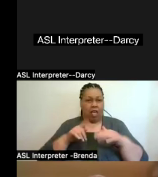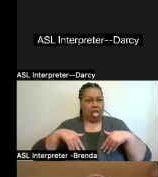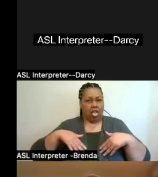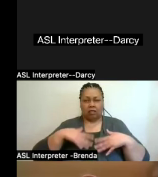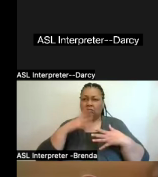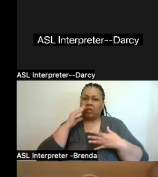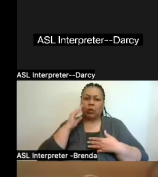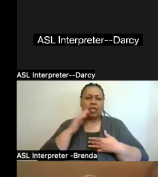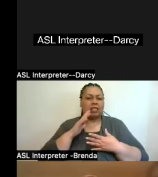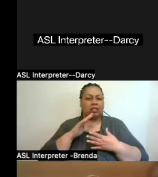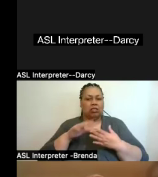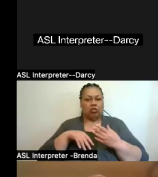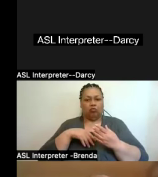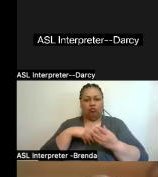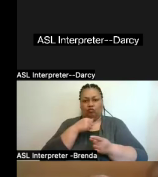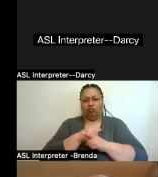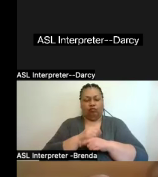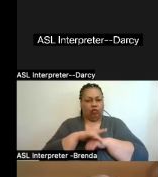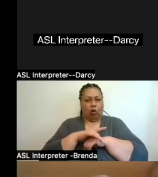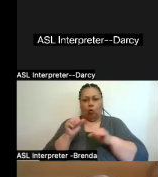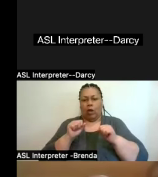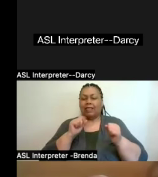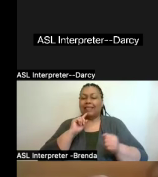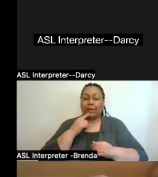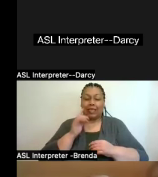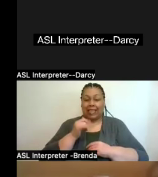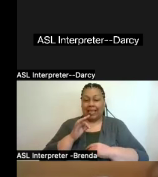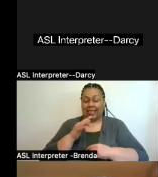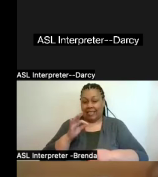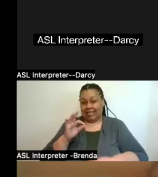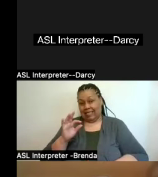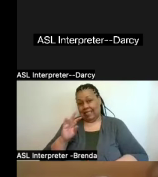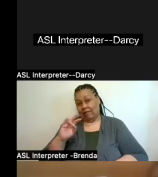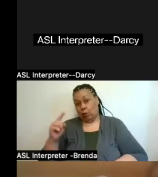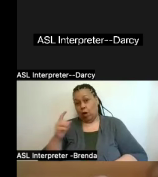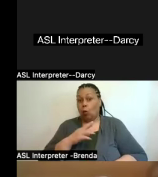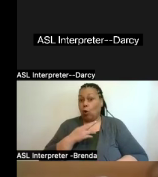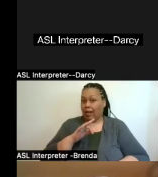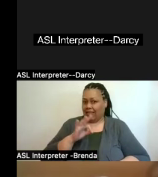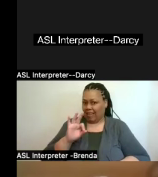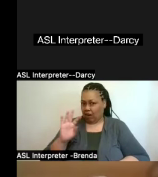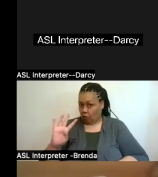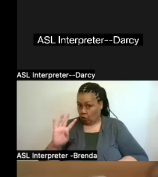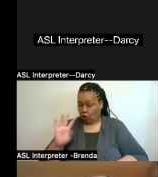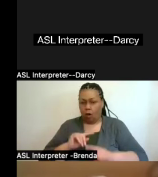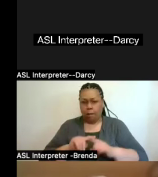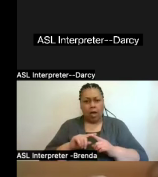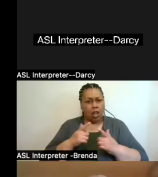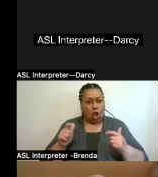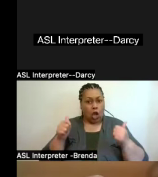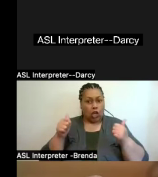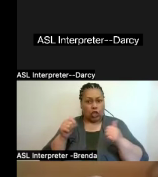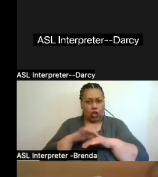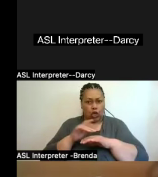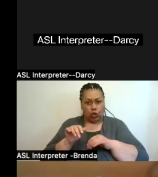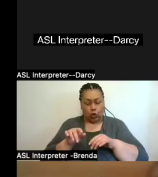earthquake as in 1971, much less a follow-up like 1994. But what about large earthquakes in this same area